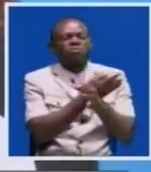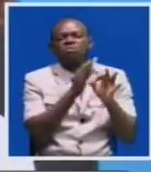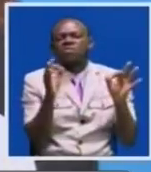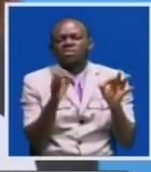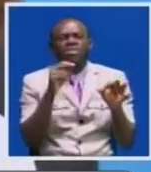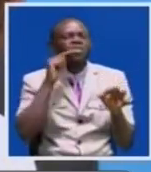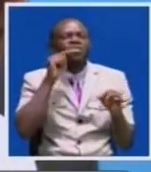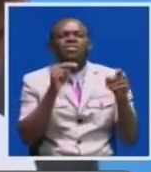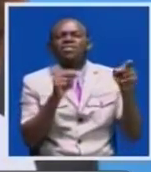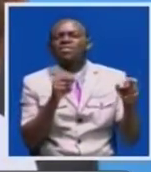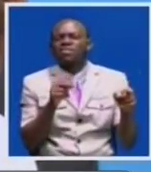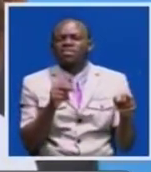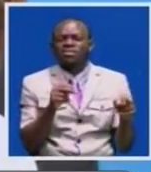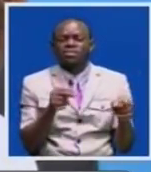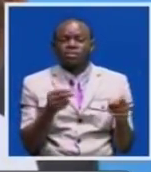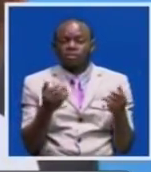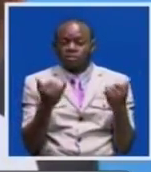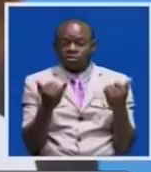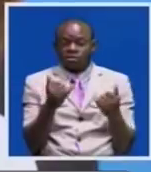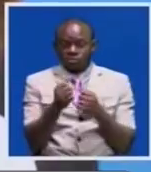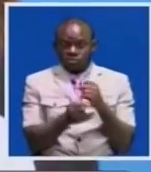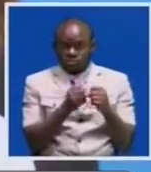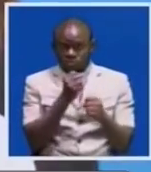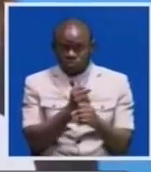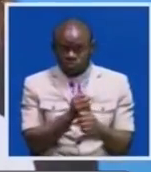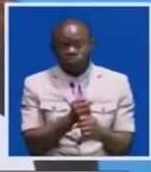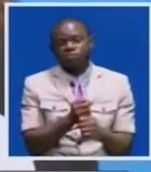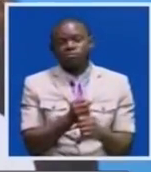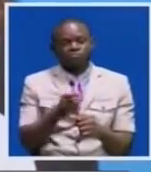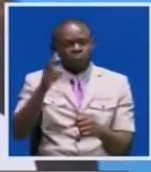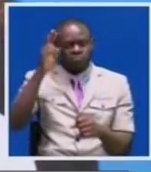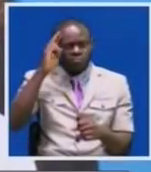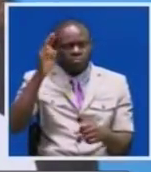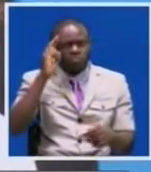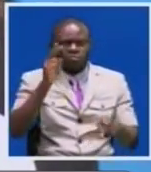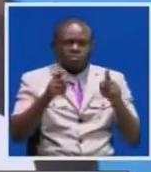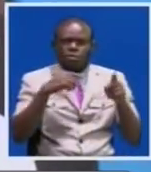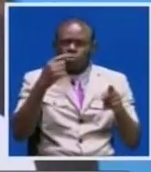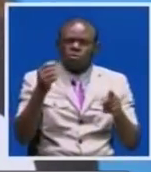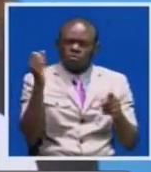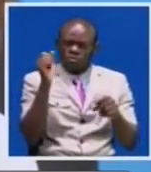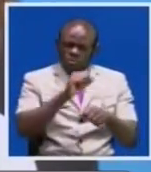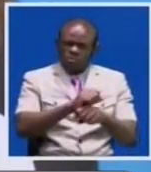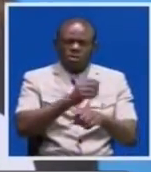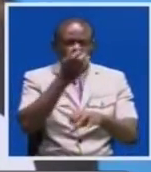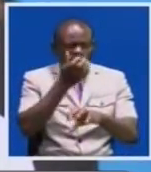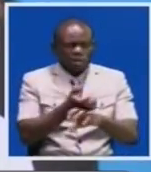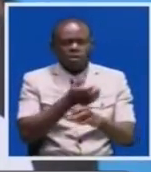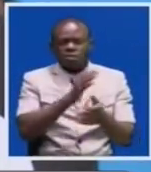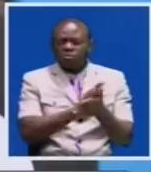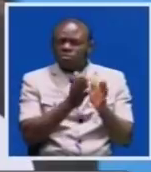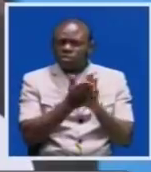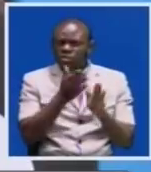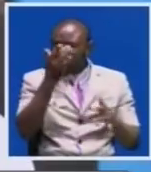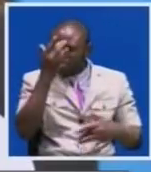year, we are celebrating the people who have made this dream country. The ground troops that